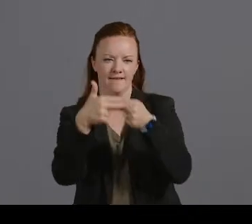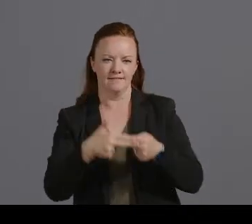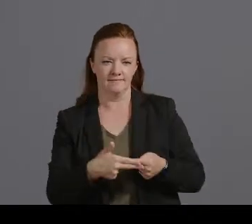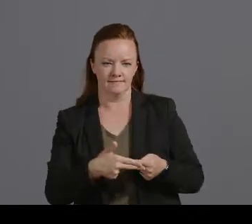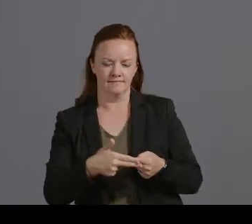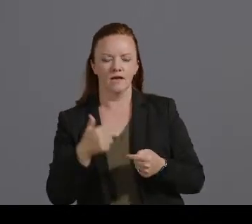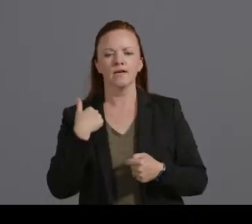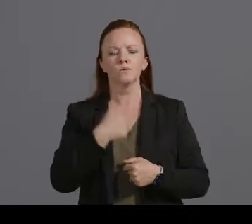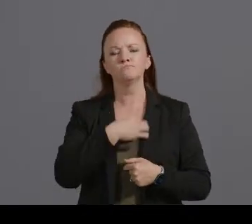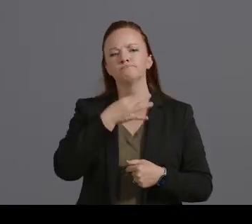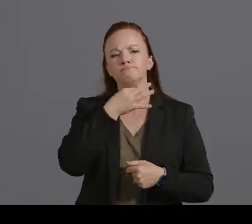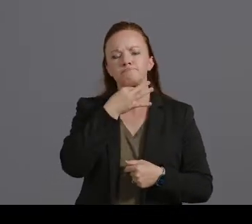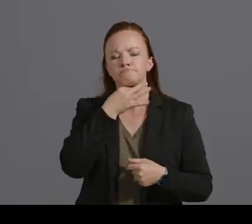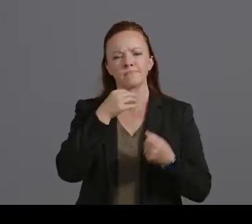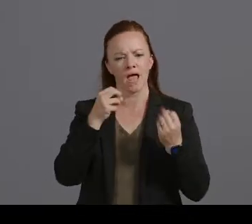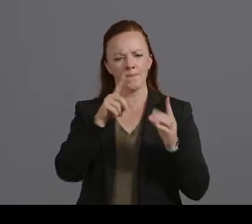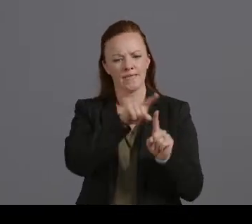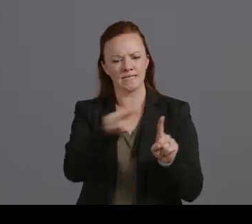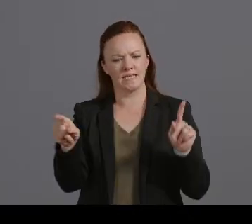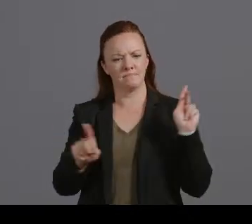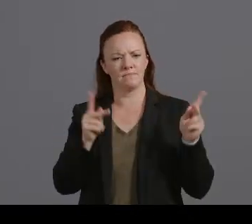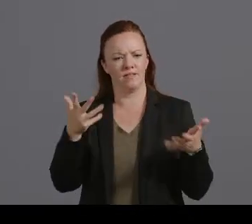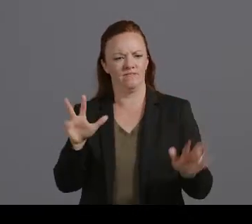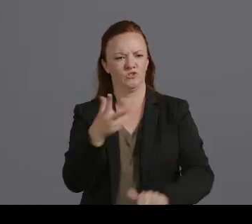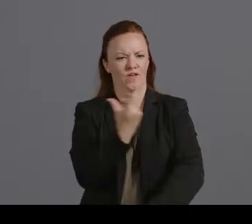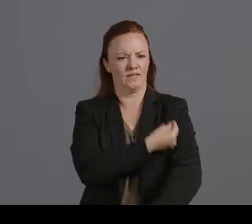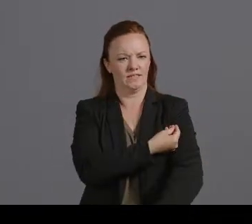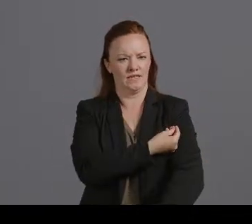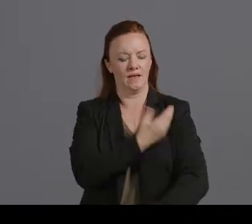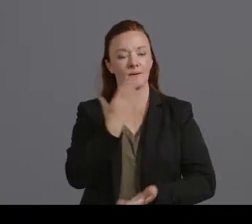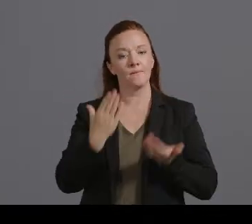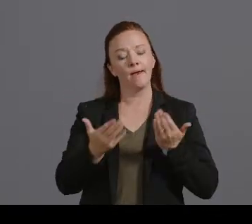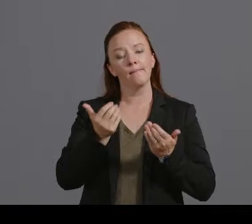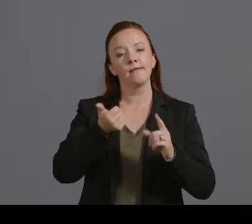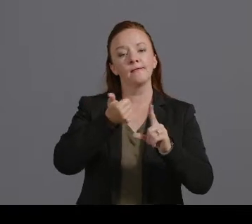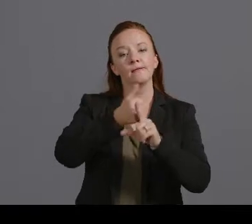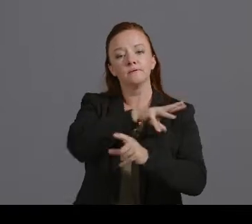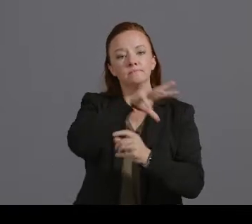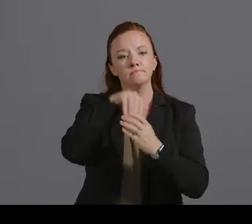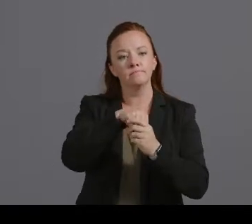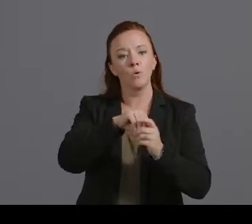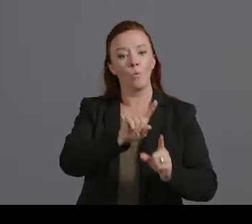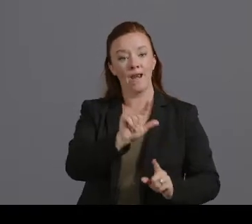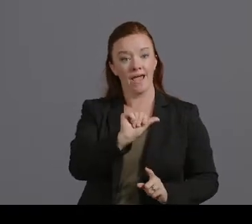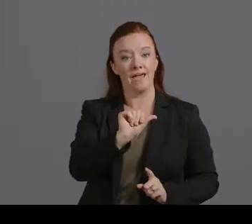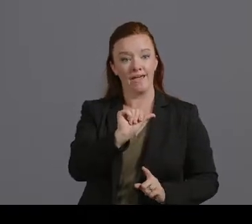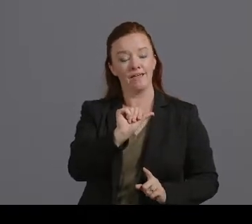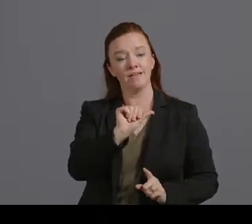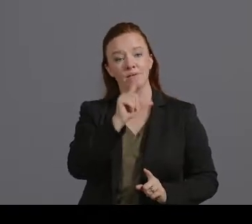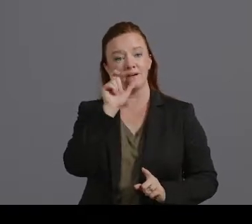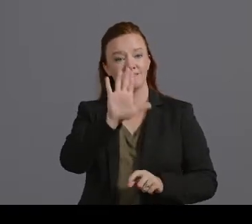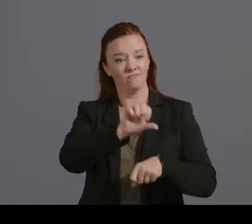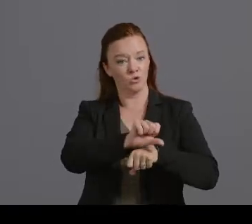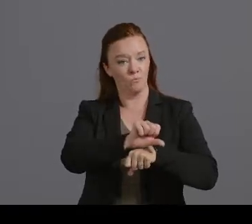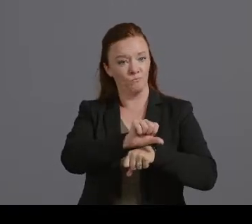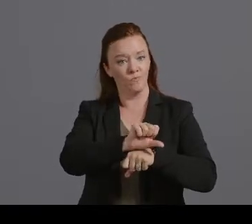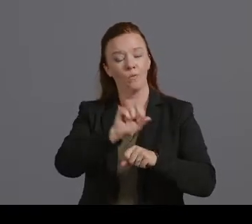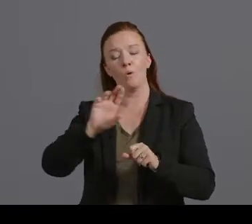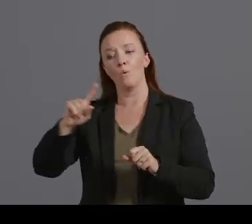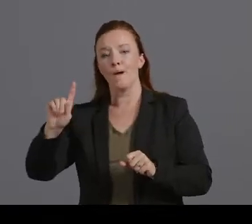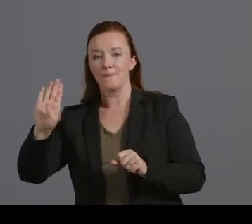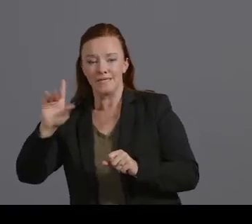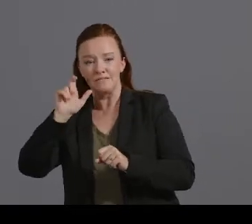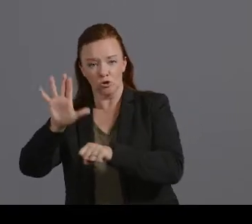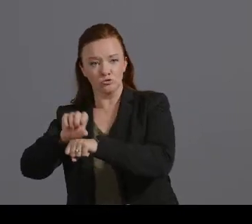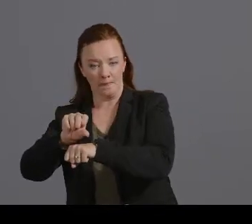much of that population had already been vaccinated, either being part of the 1A or the 1B prioritized population